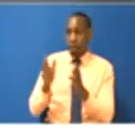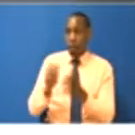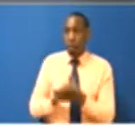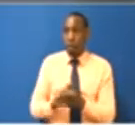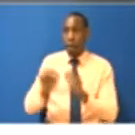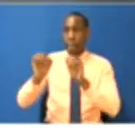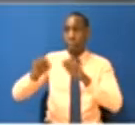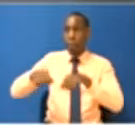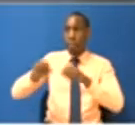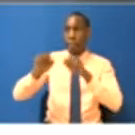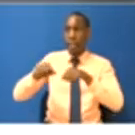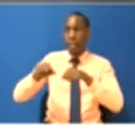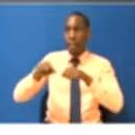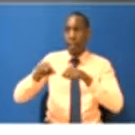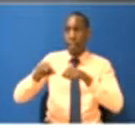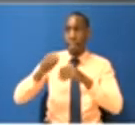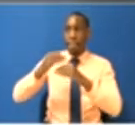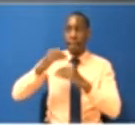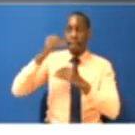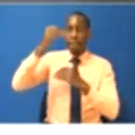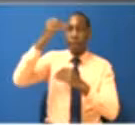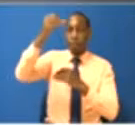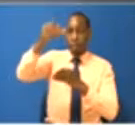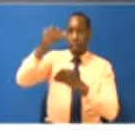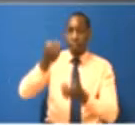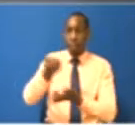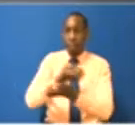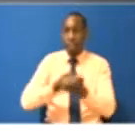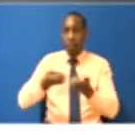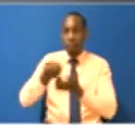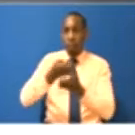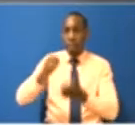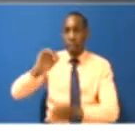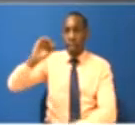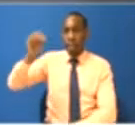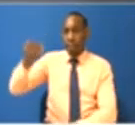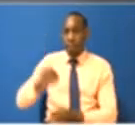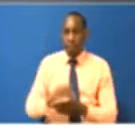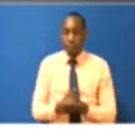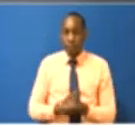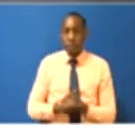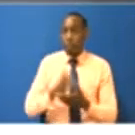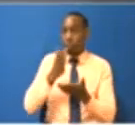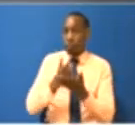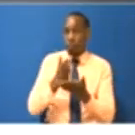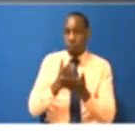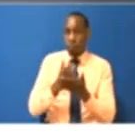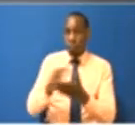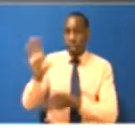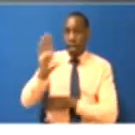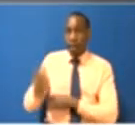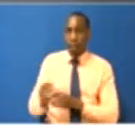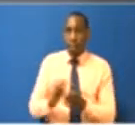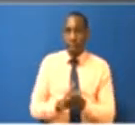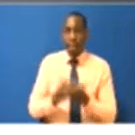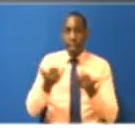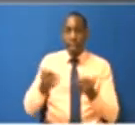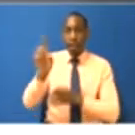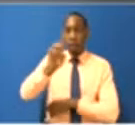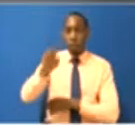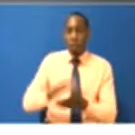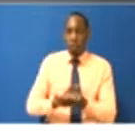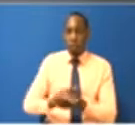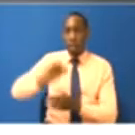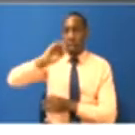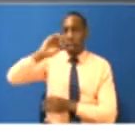potential future economic capital literally of africa how do you get the